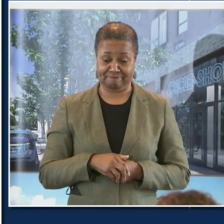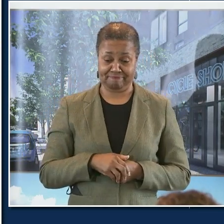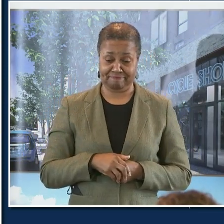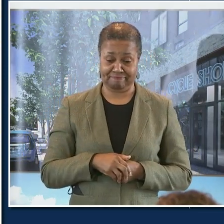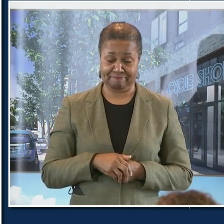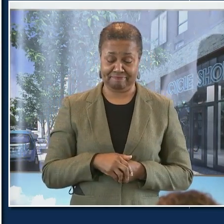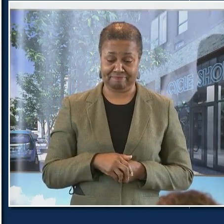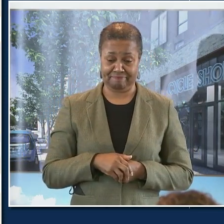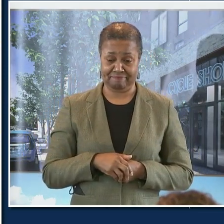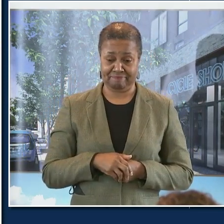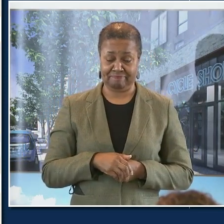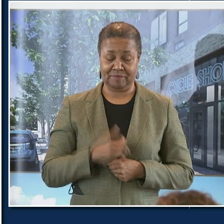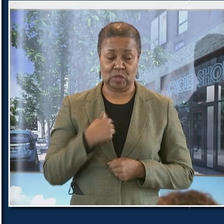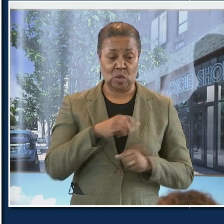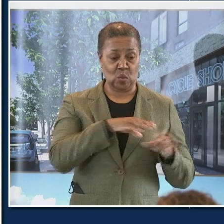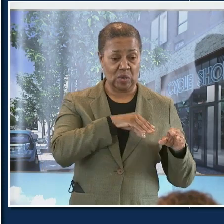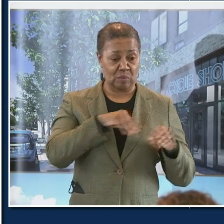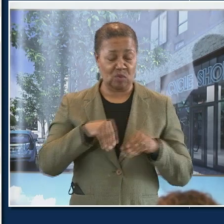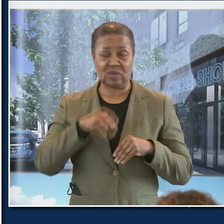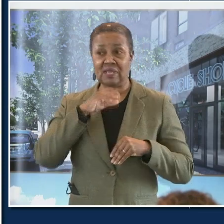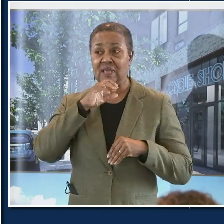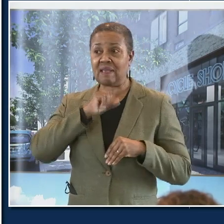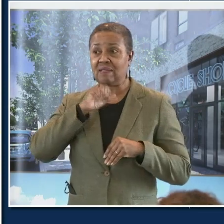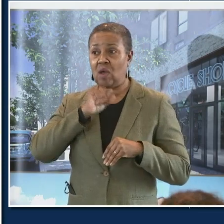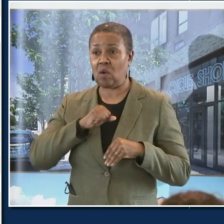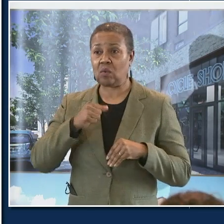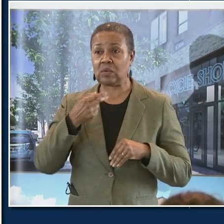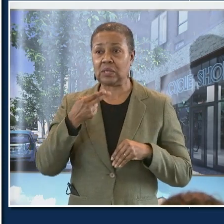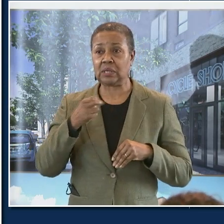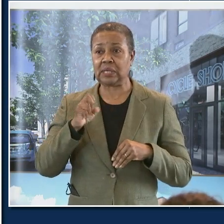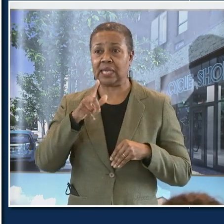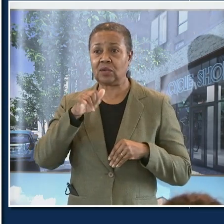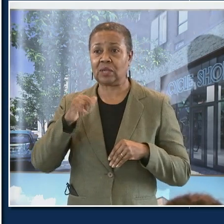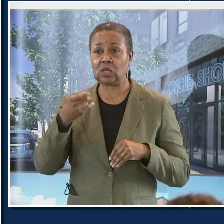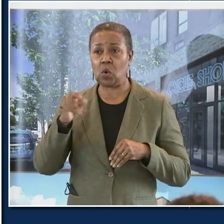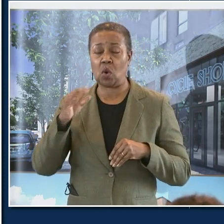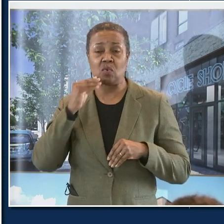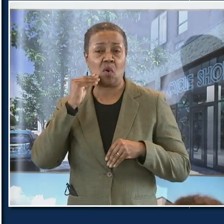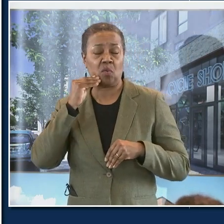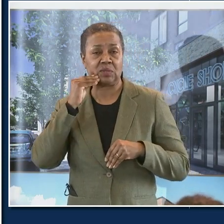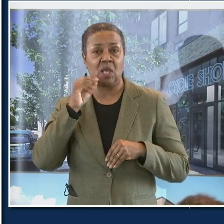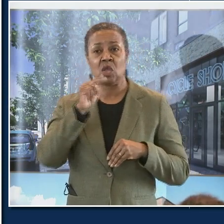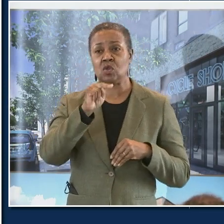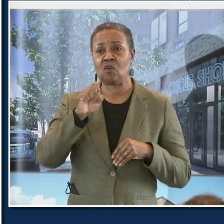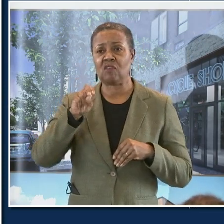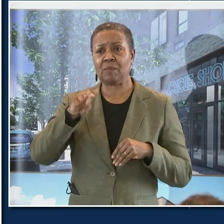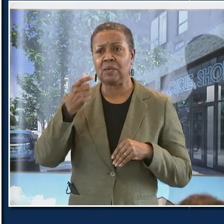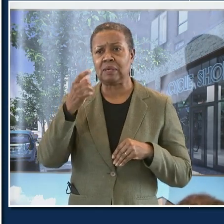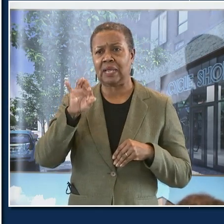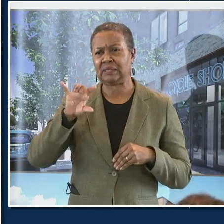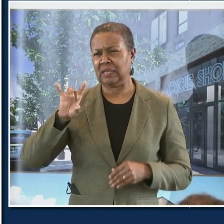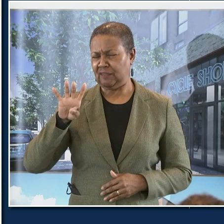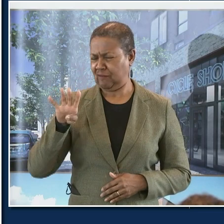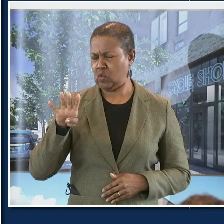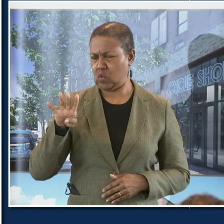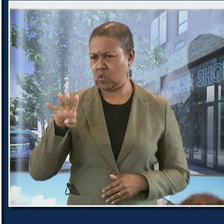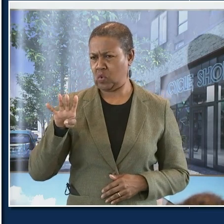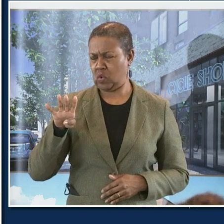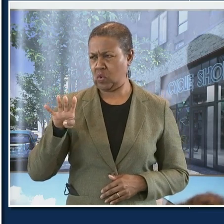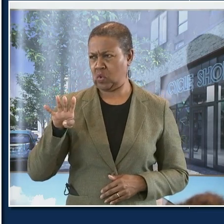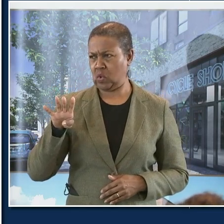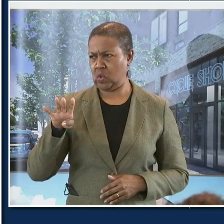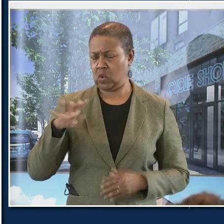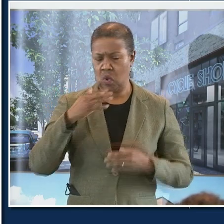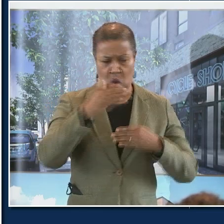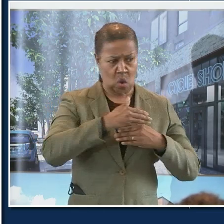We moved in the old Henry Horner homes November '84. We didn't get